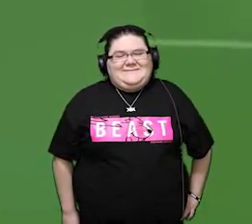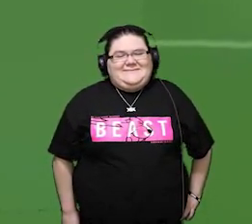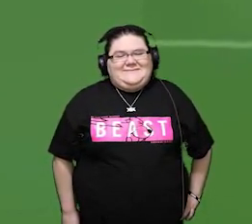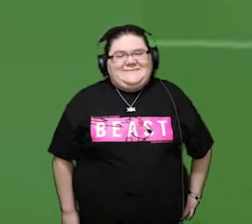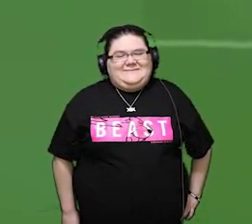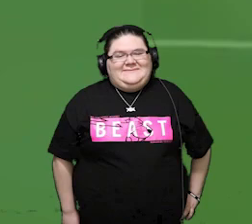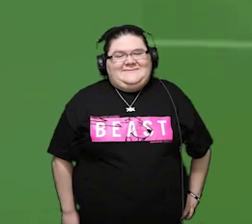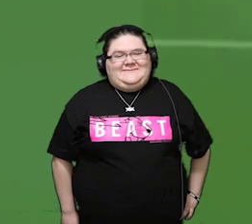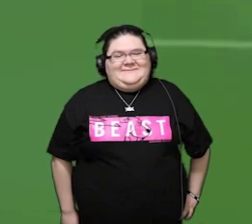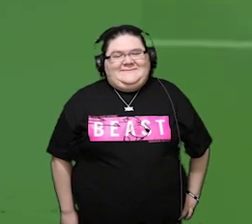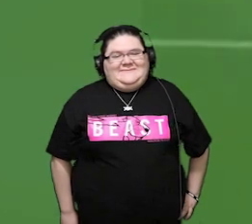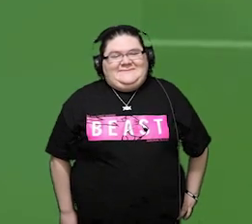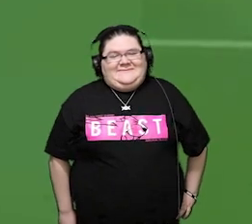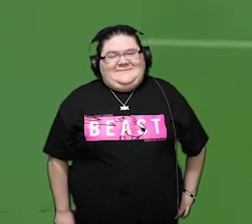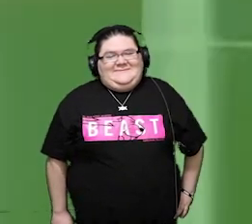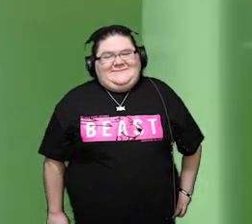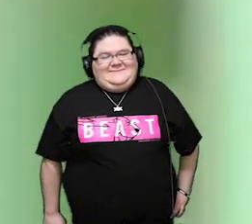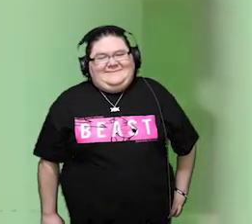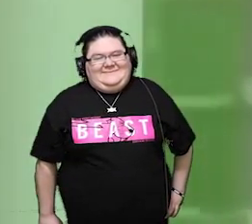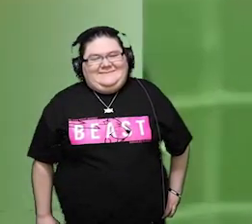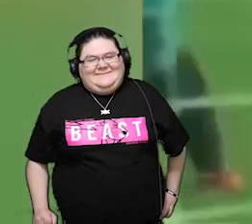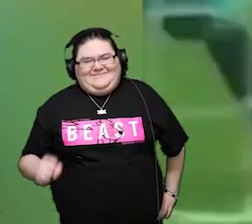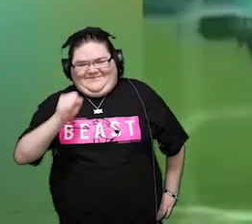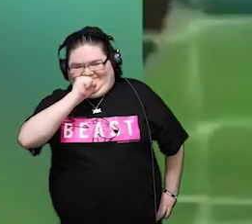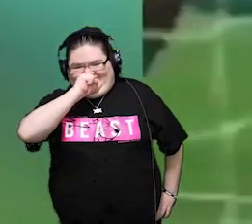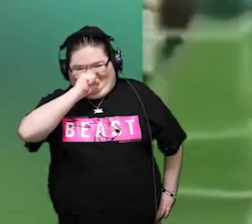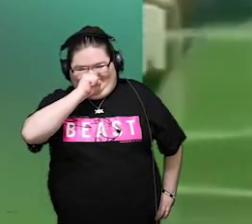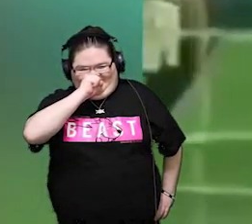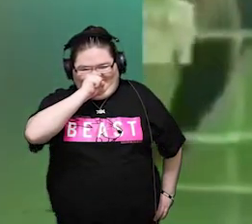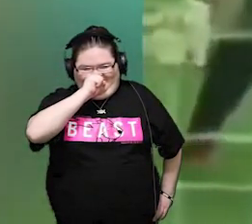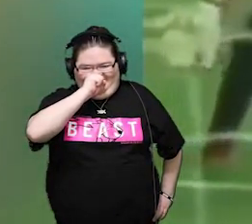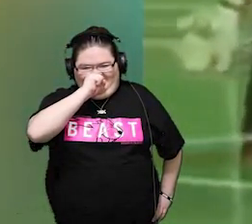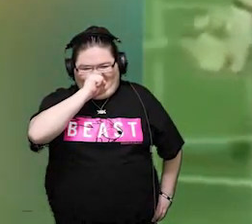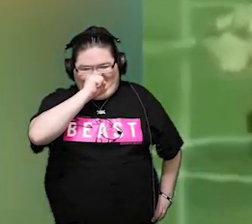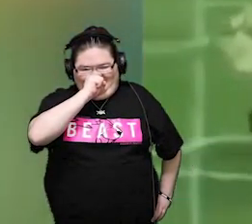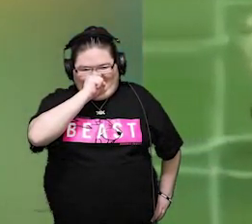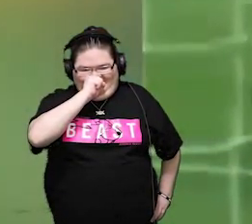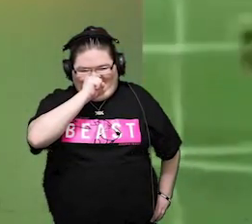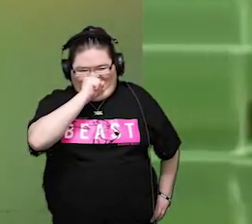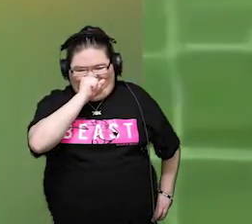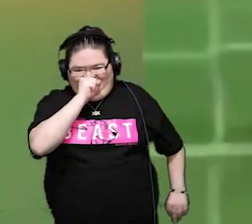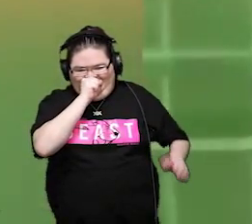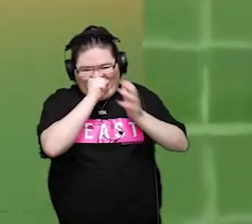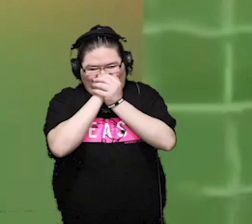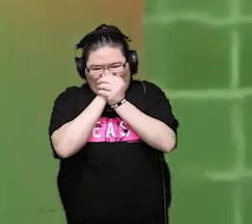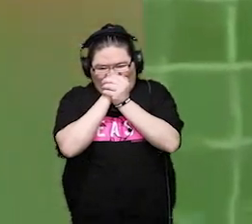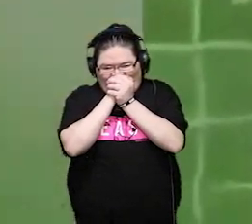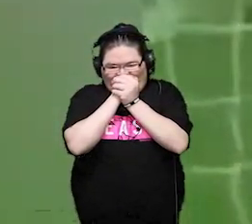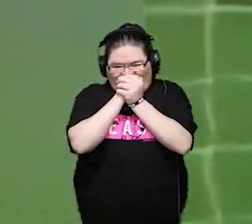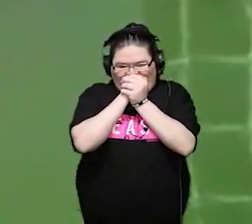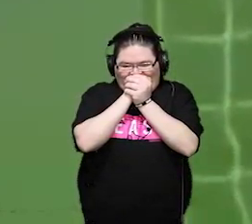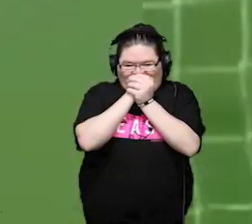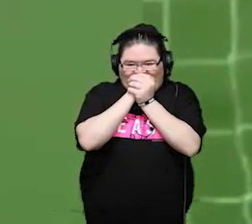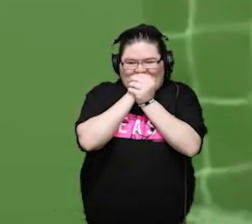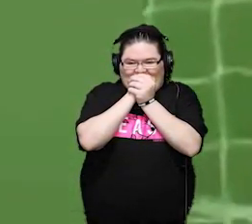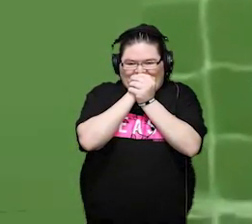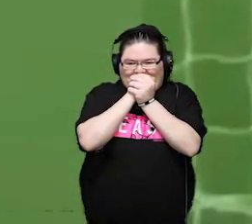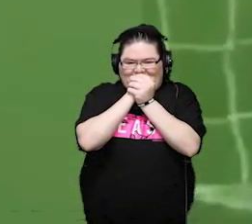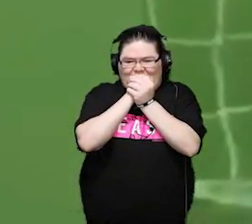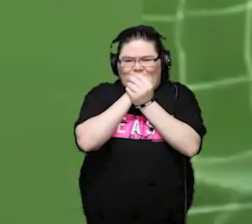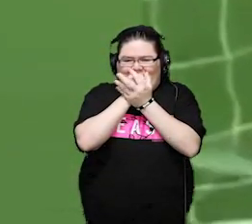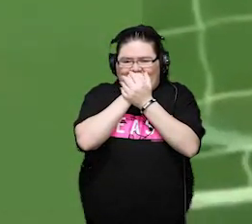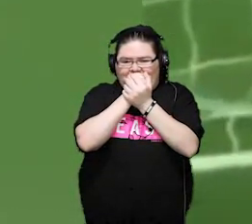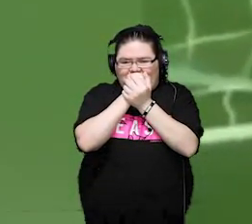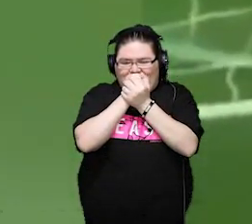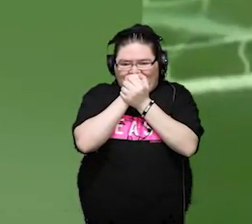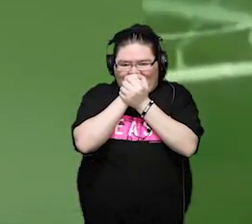self-sacrifice on this play, but sacrificing future generations as well. Obviously going all out for his team, saving the ball right here, but also losing. Oh, this is